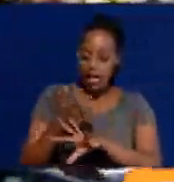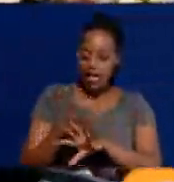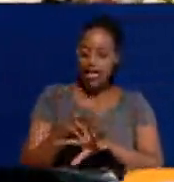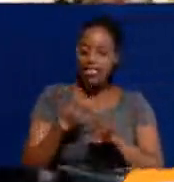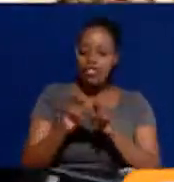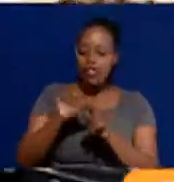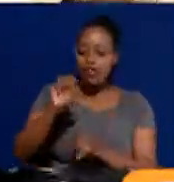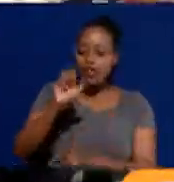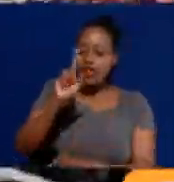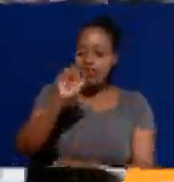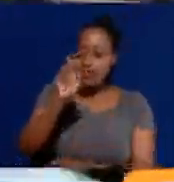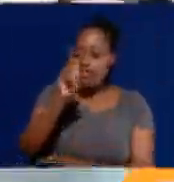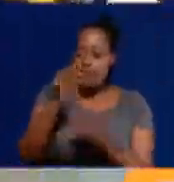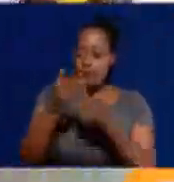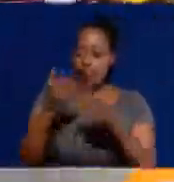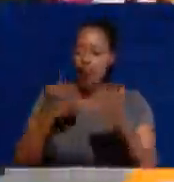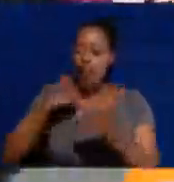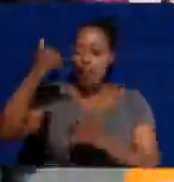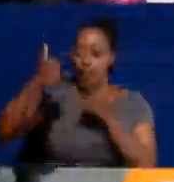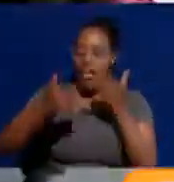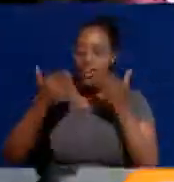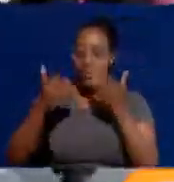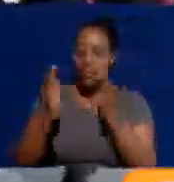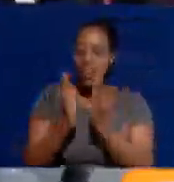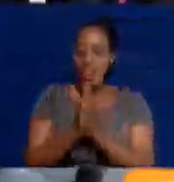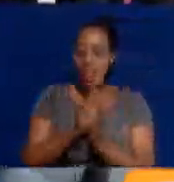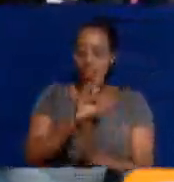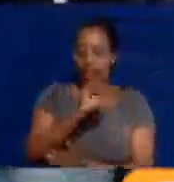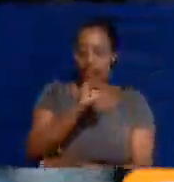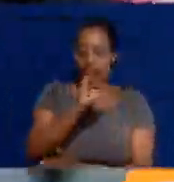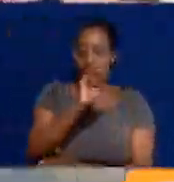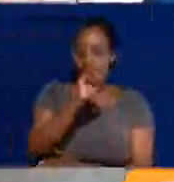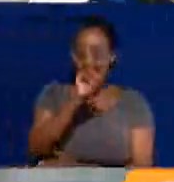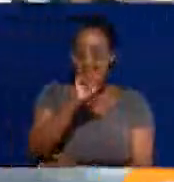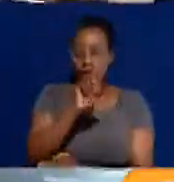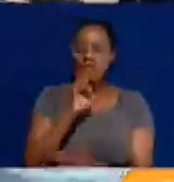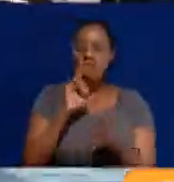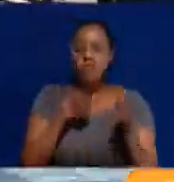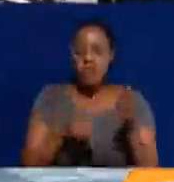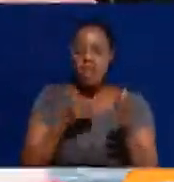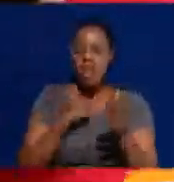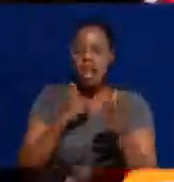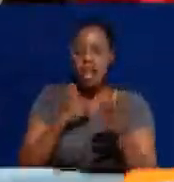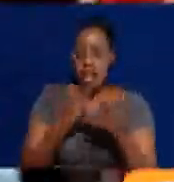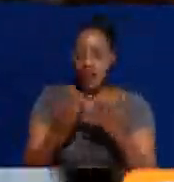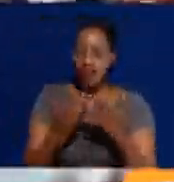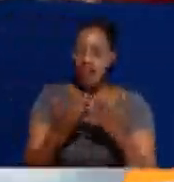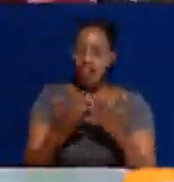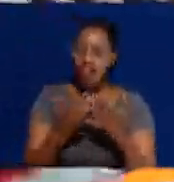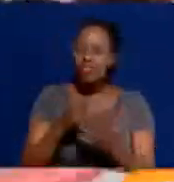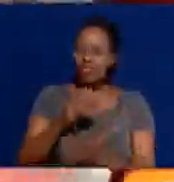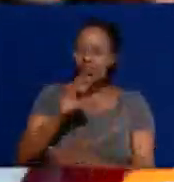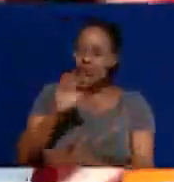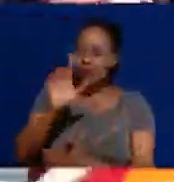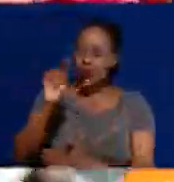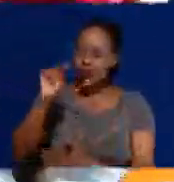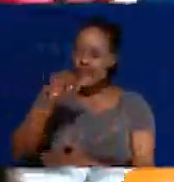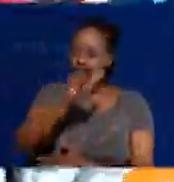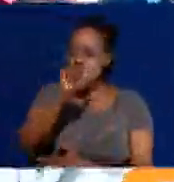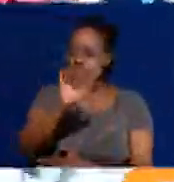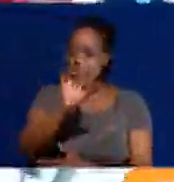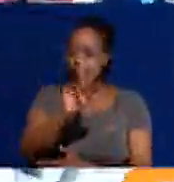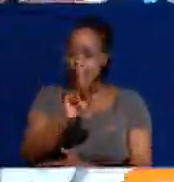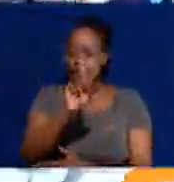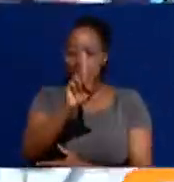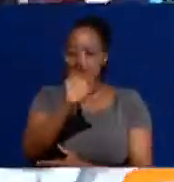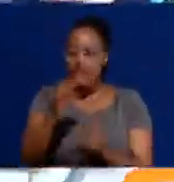Olang. Before the end of the first round, Omondi's corner threw in the towel to save him and hand over the victory to Olang. In another KDF